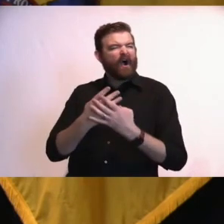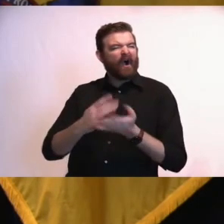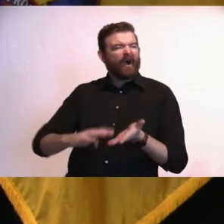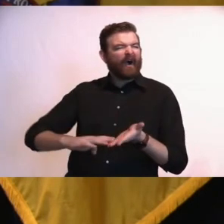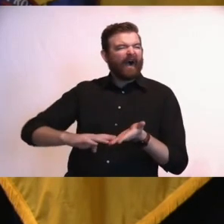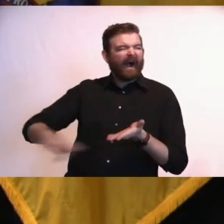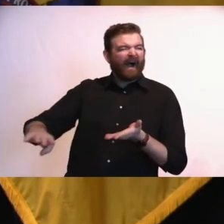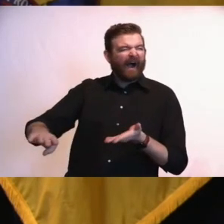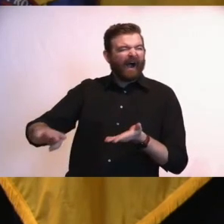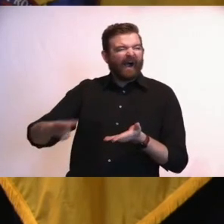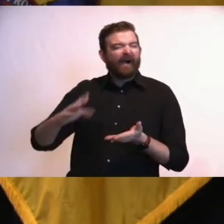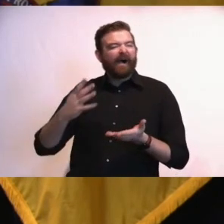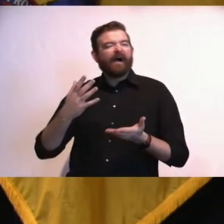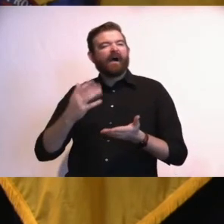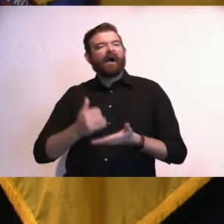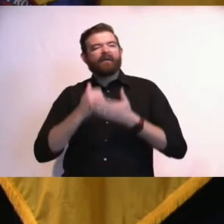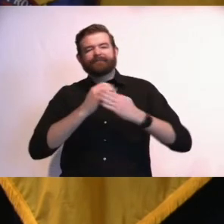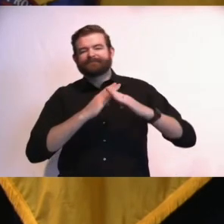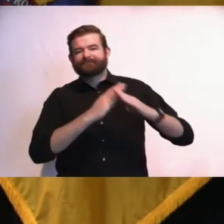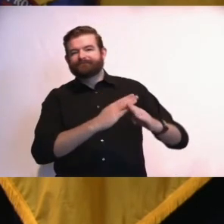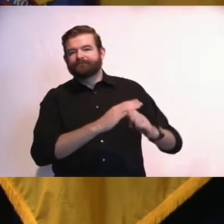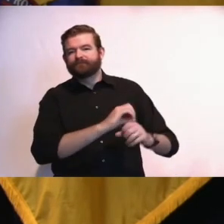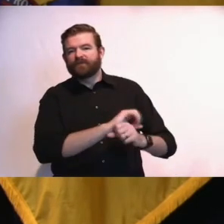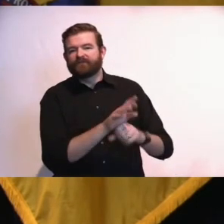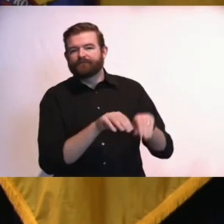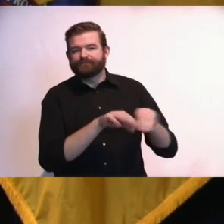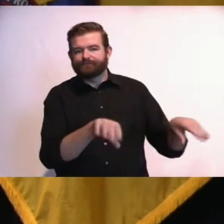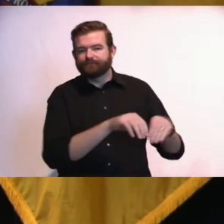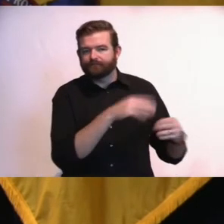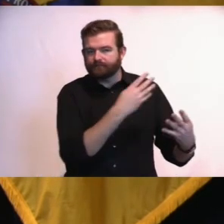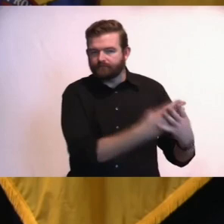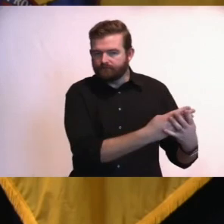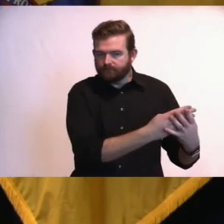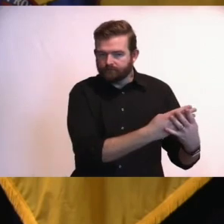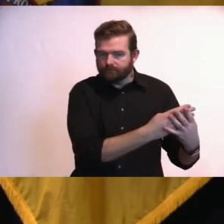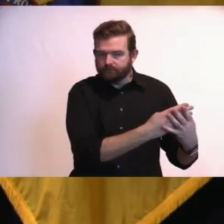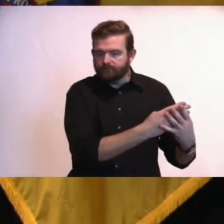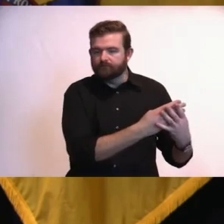Matt, on the last one, nothing to report on that.